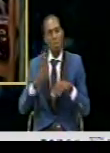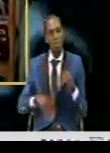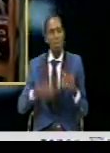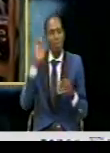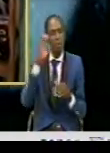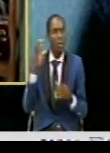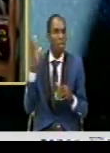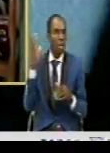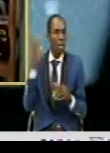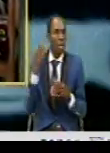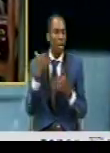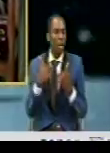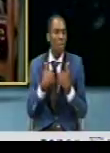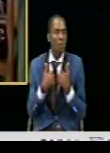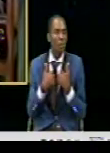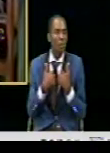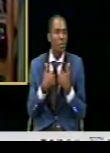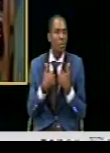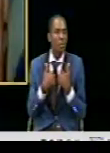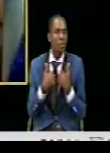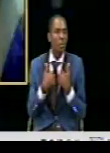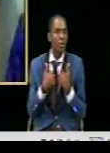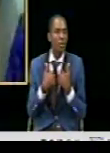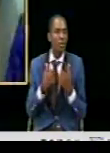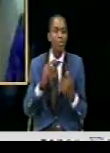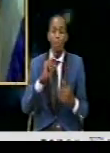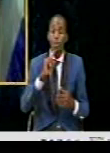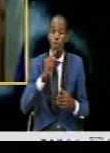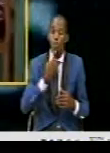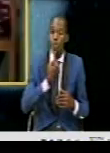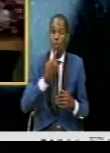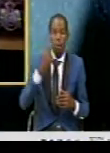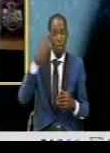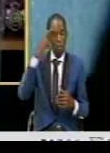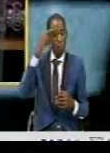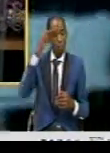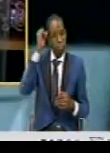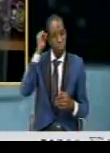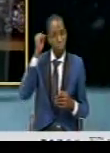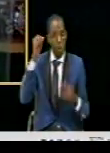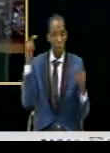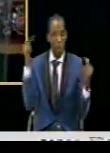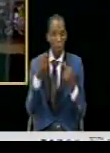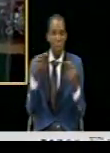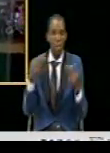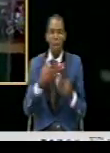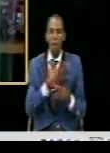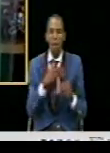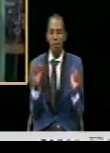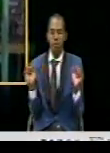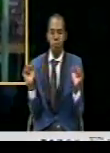Crusade. Over 2 months or thereabout, I had what is called an